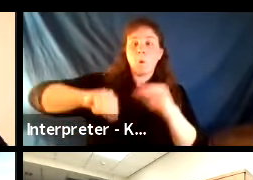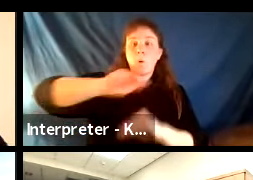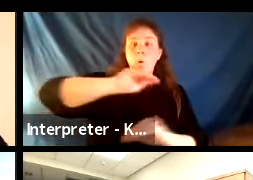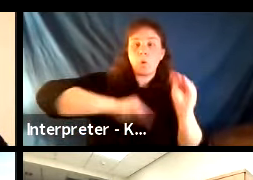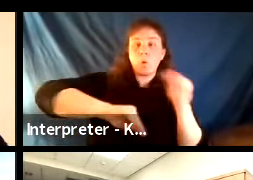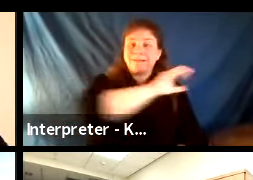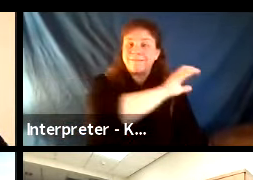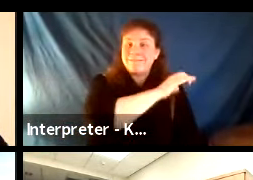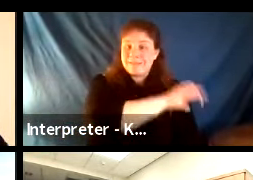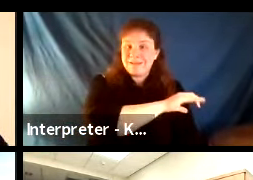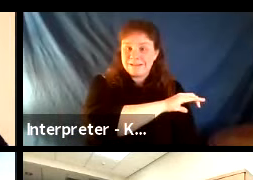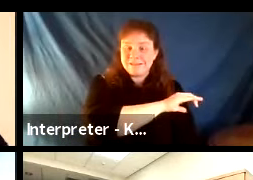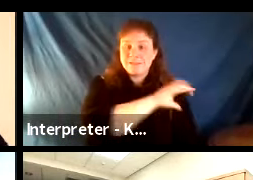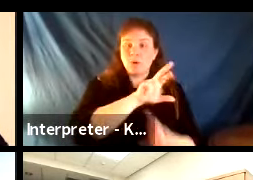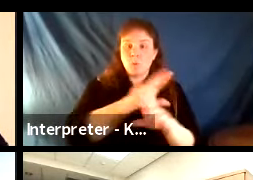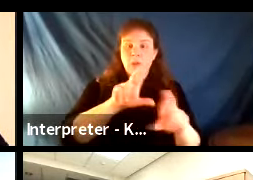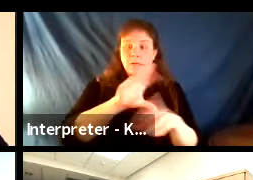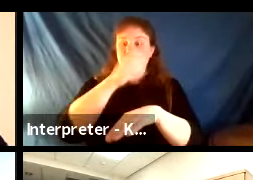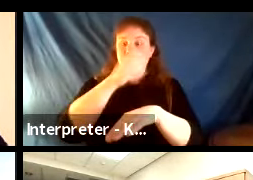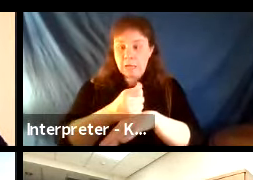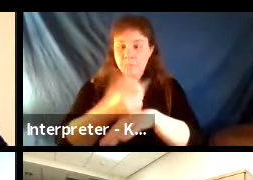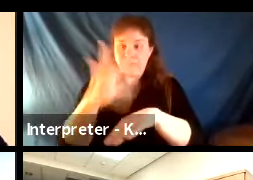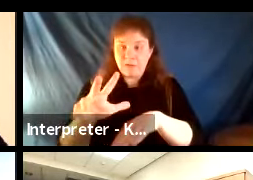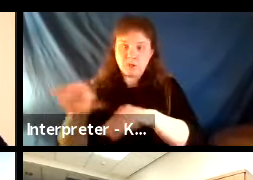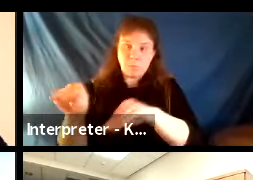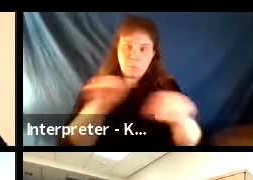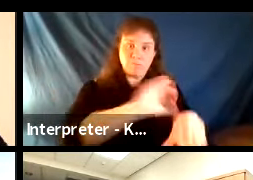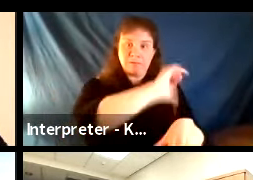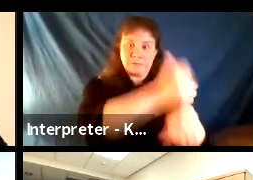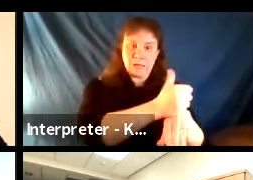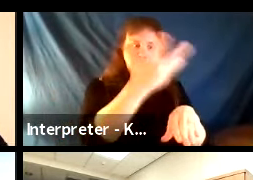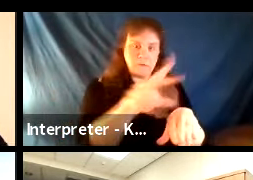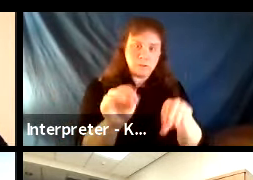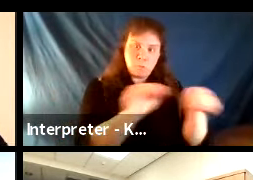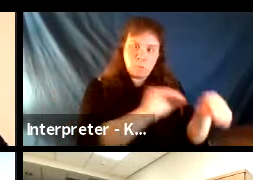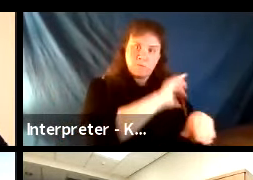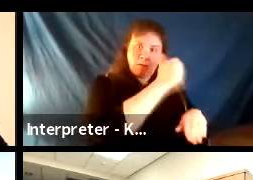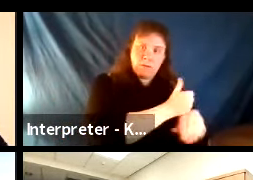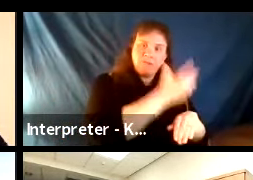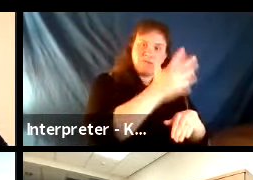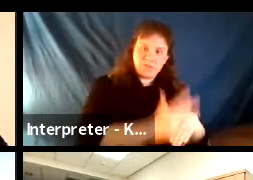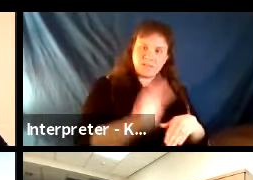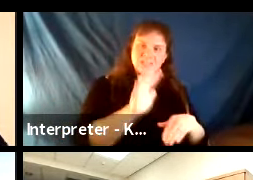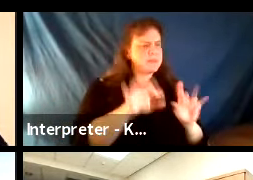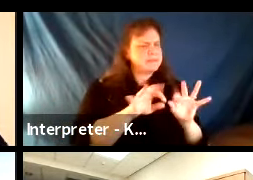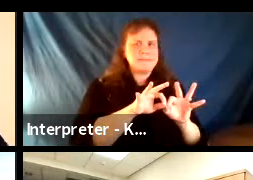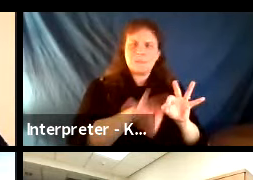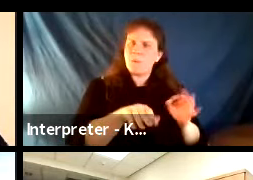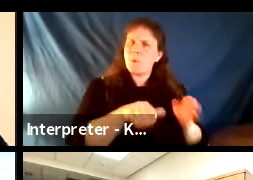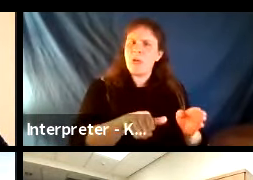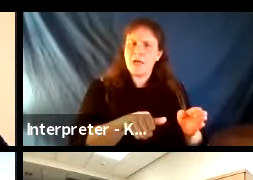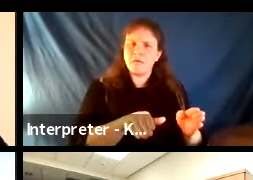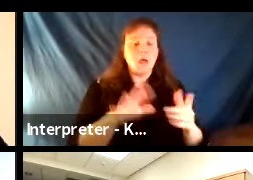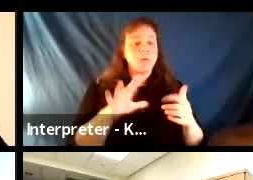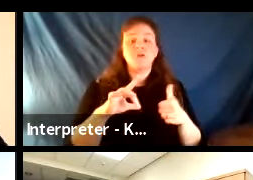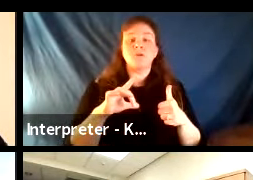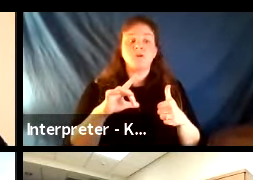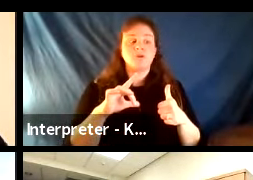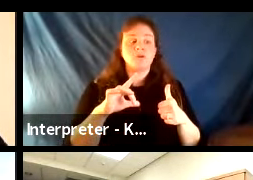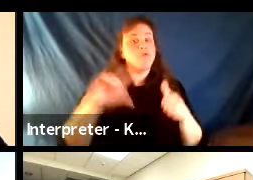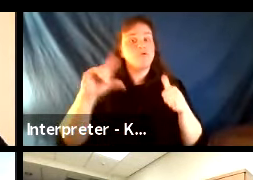waiting to go is extremely important. I mean, obviously the simplest way to reach people would be first come, first serve, but